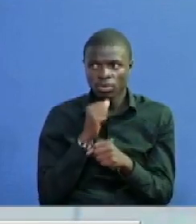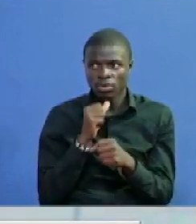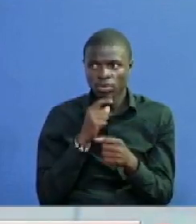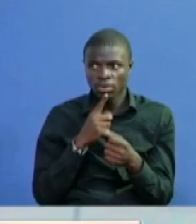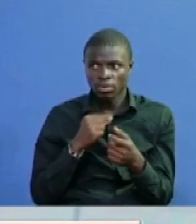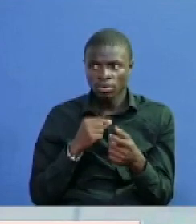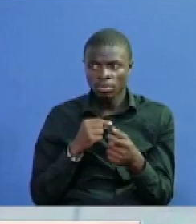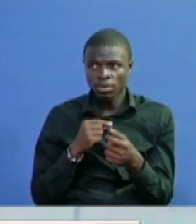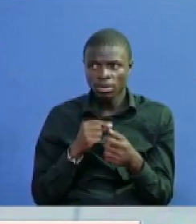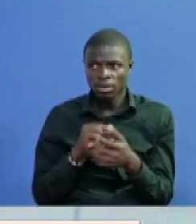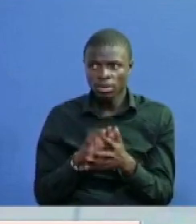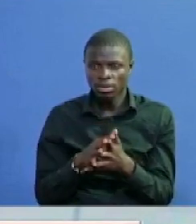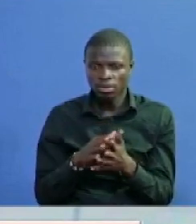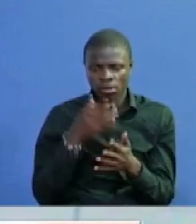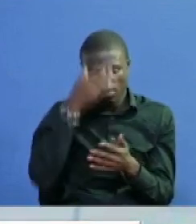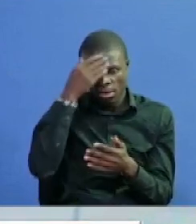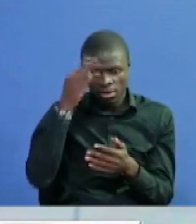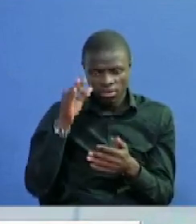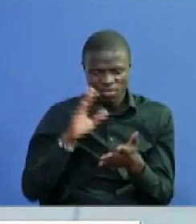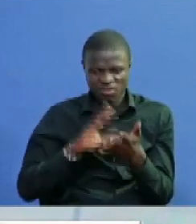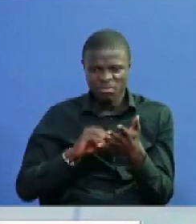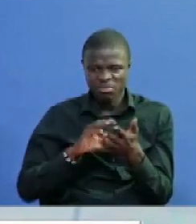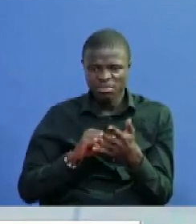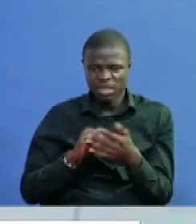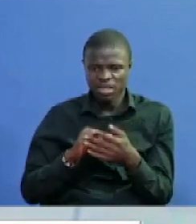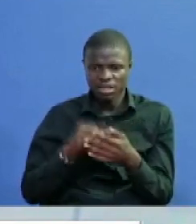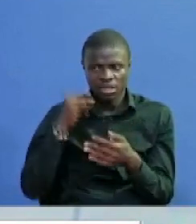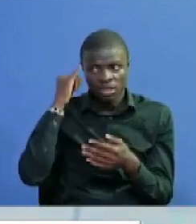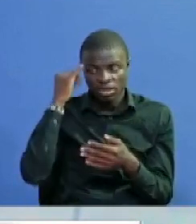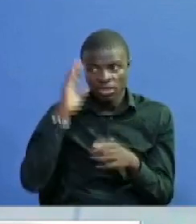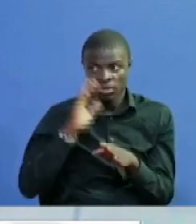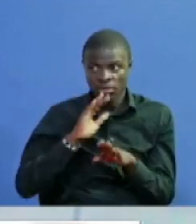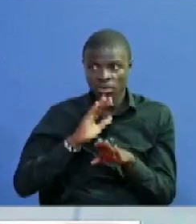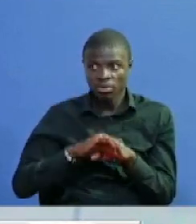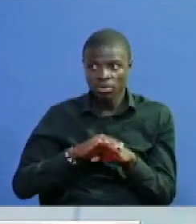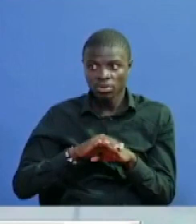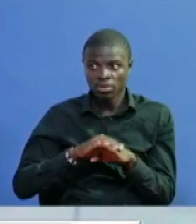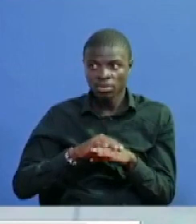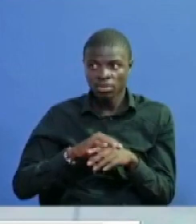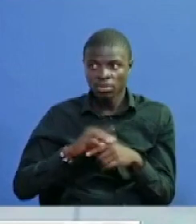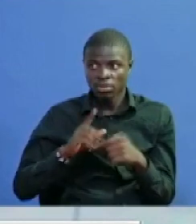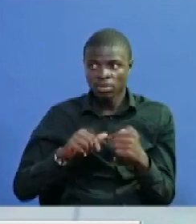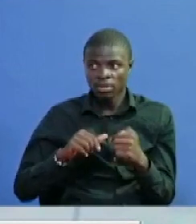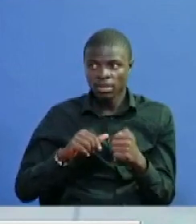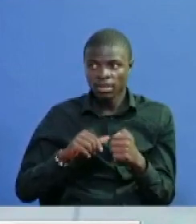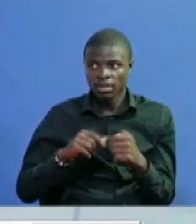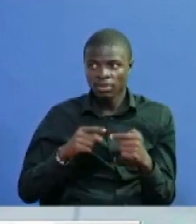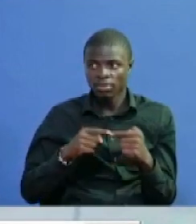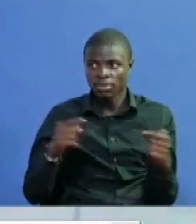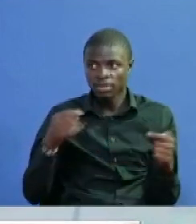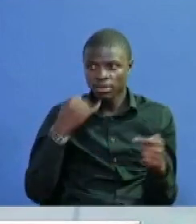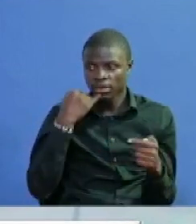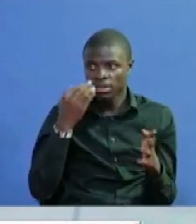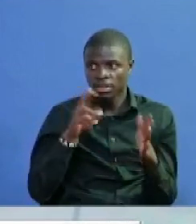the server because of copyright issues. So on that, I know Azimio is right that no server